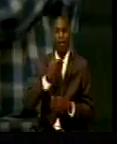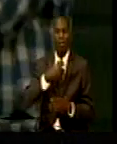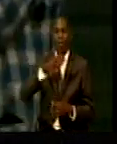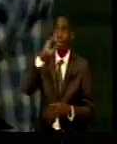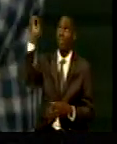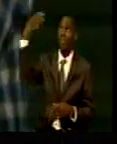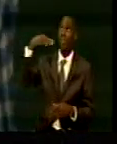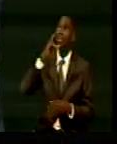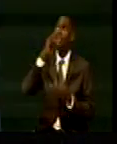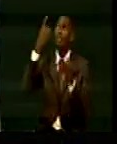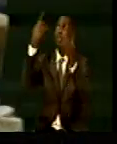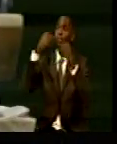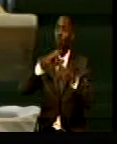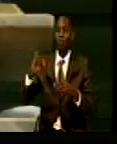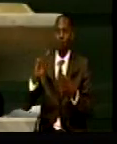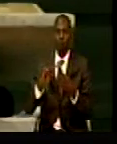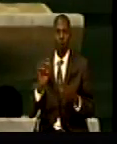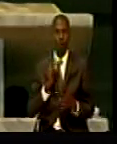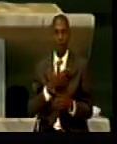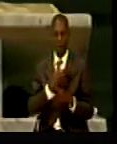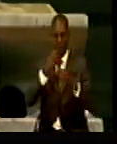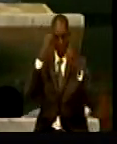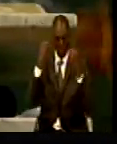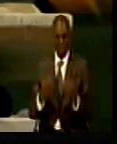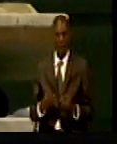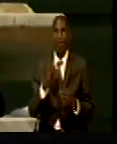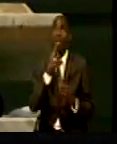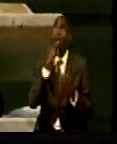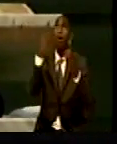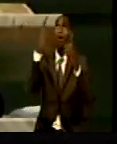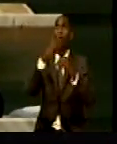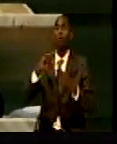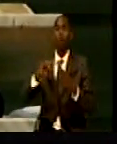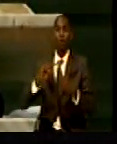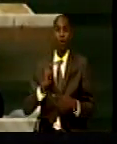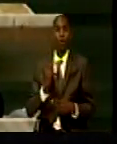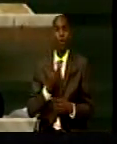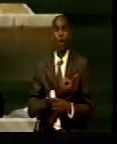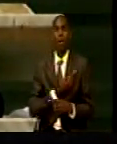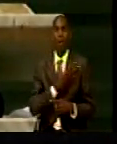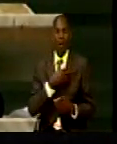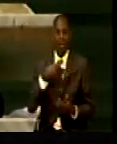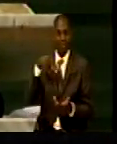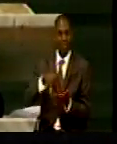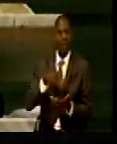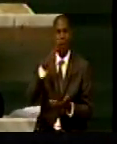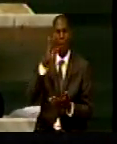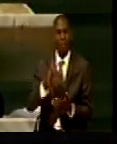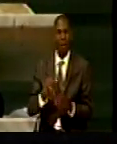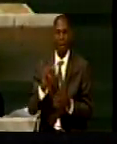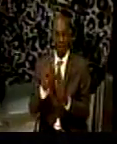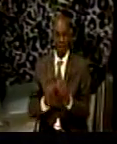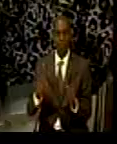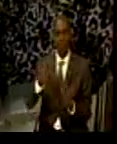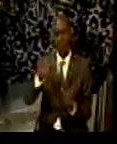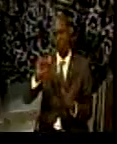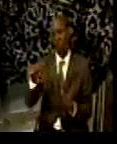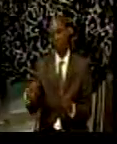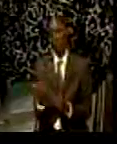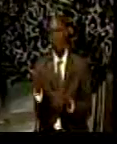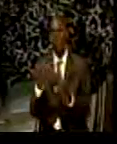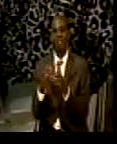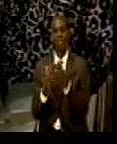us, and the power is coming to us, and you stand by each other in Jesus' name.